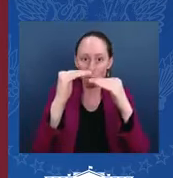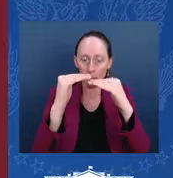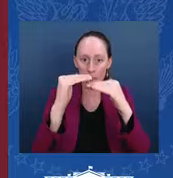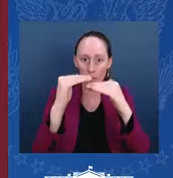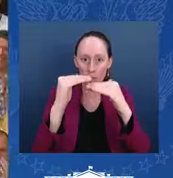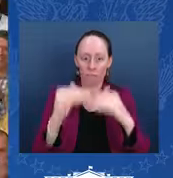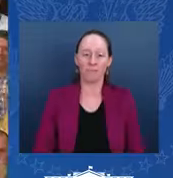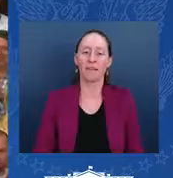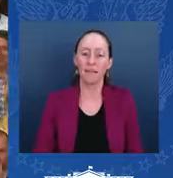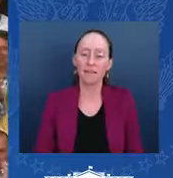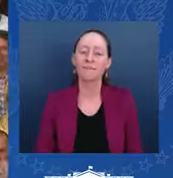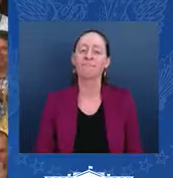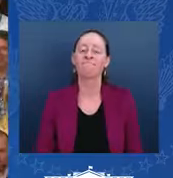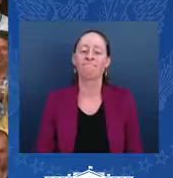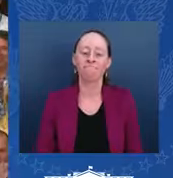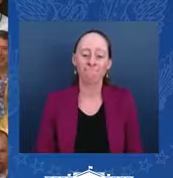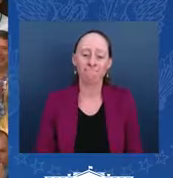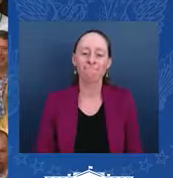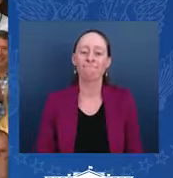Don't tell me one vote doesn't count.